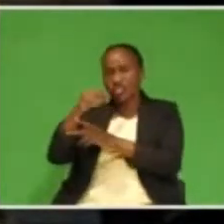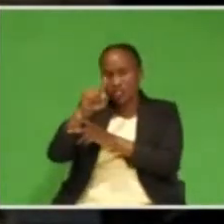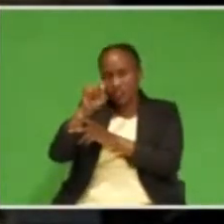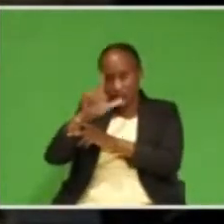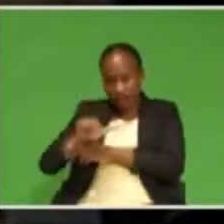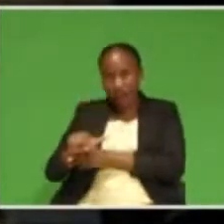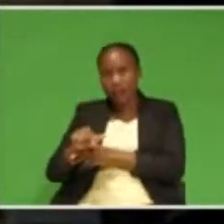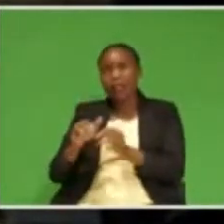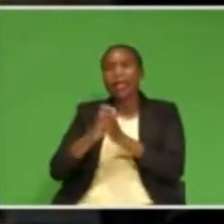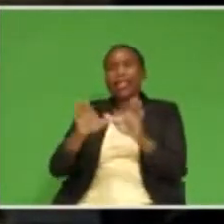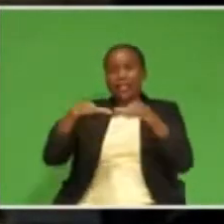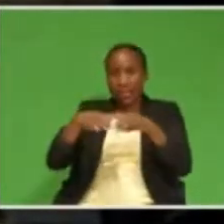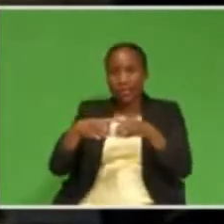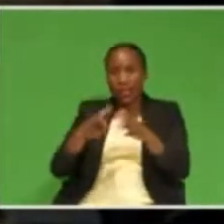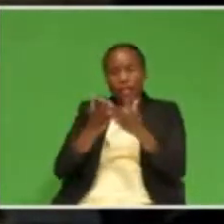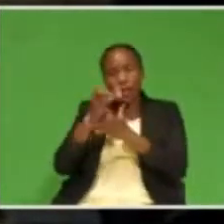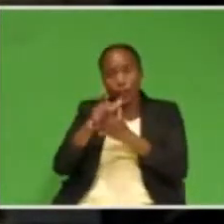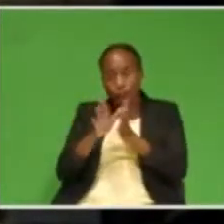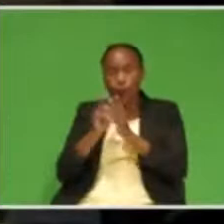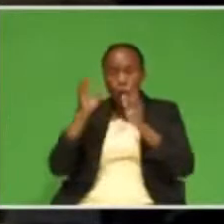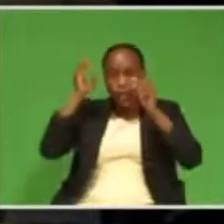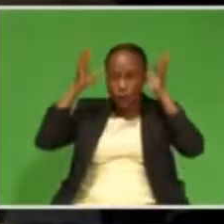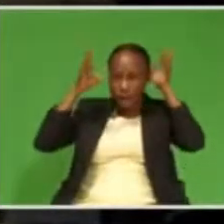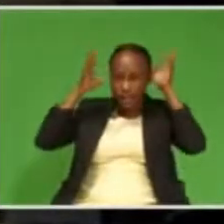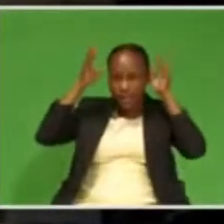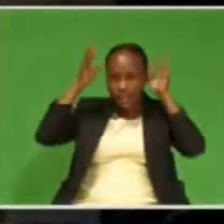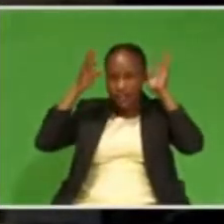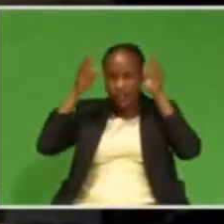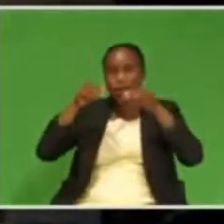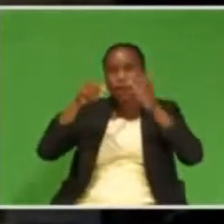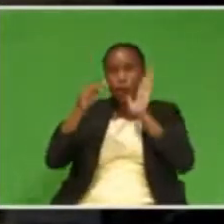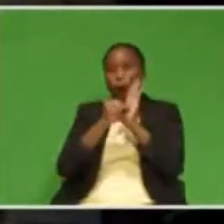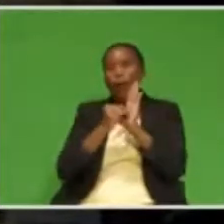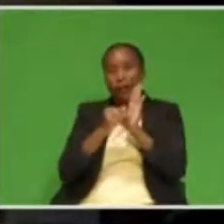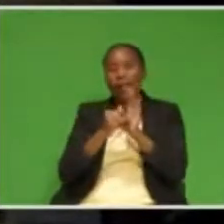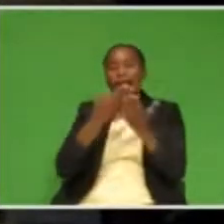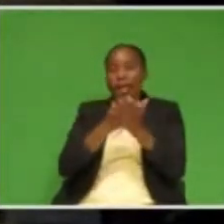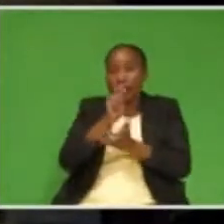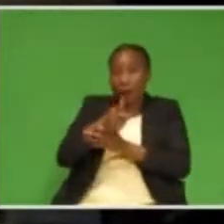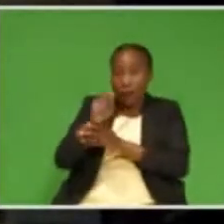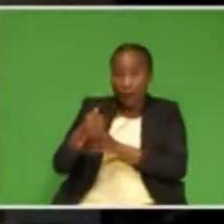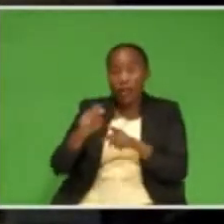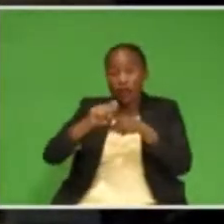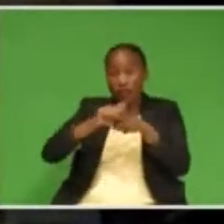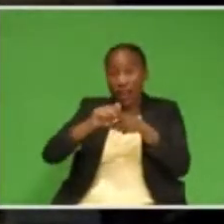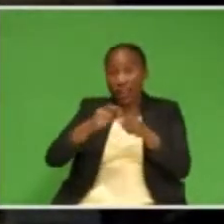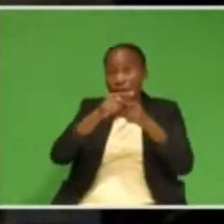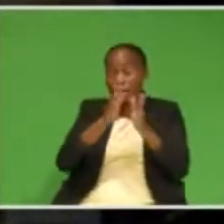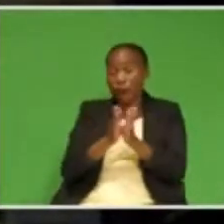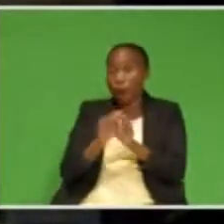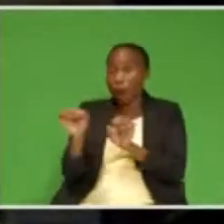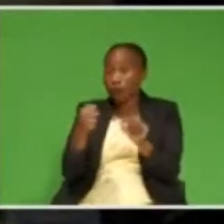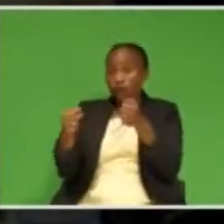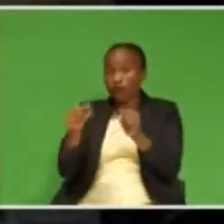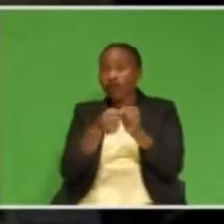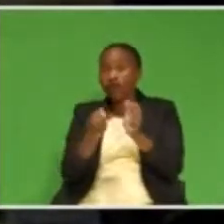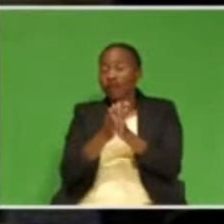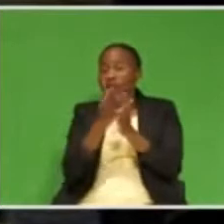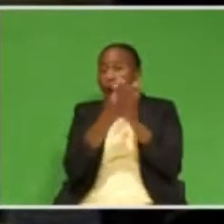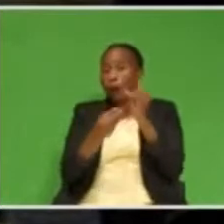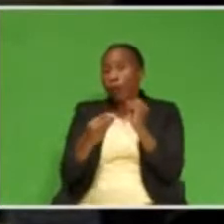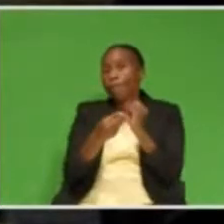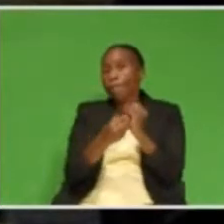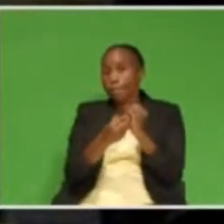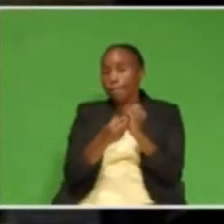an innovative model that links payment for training to employment outcomes.